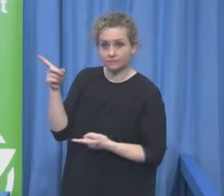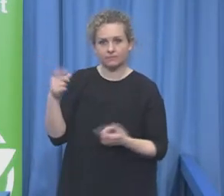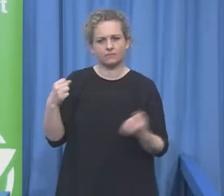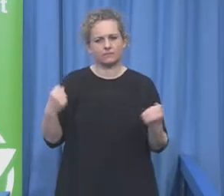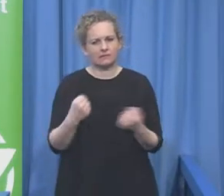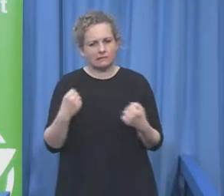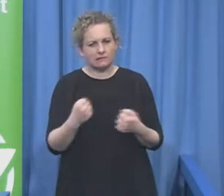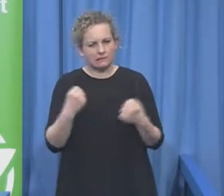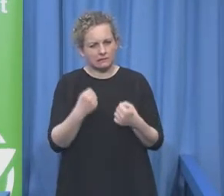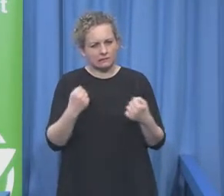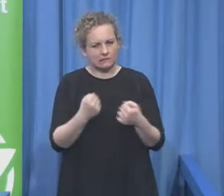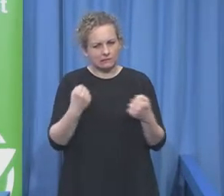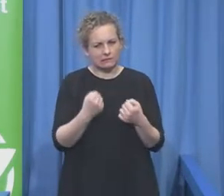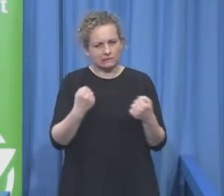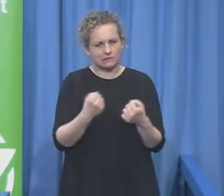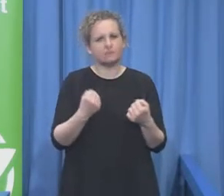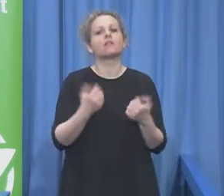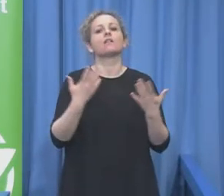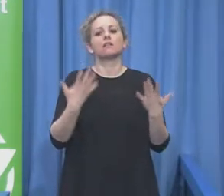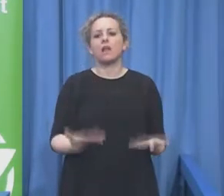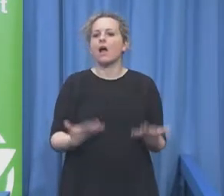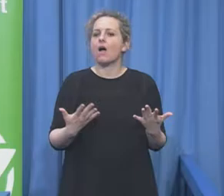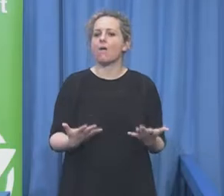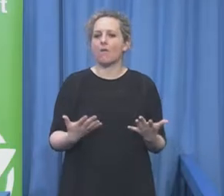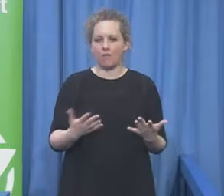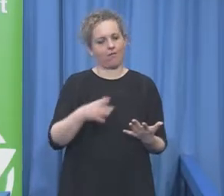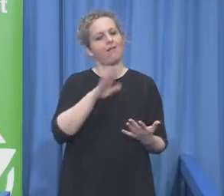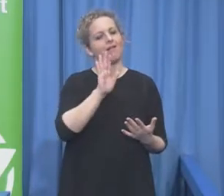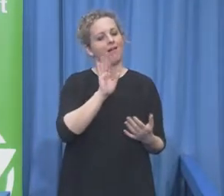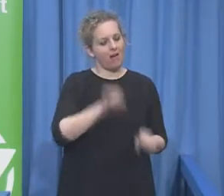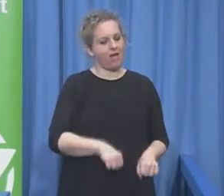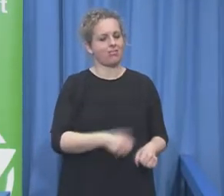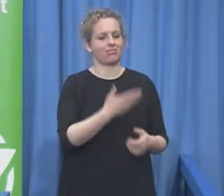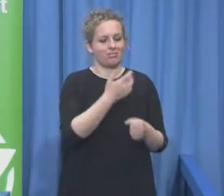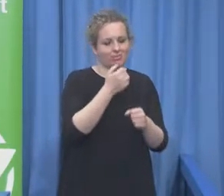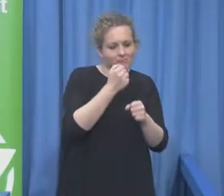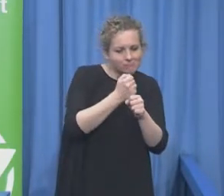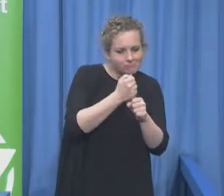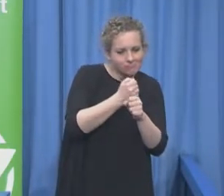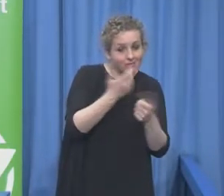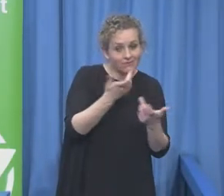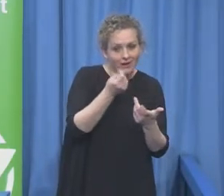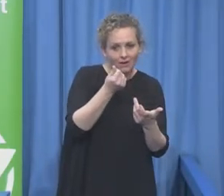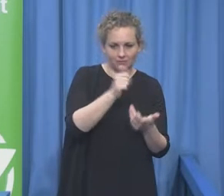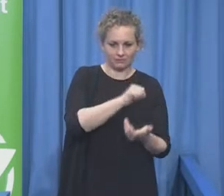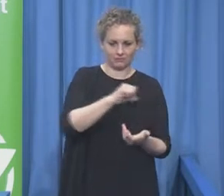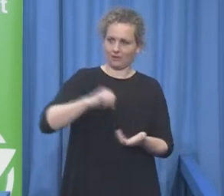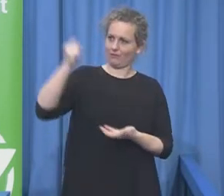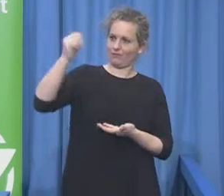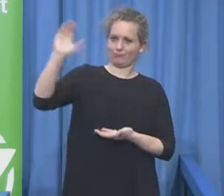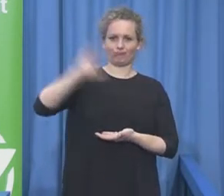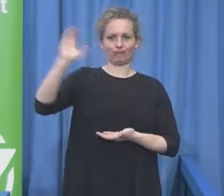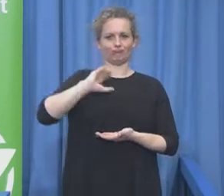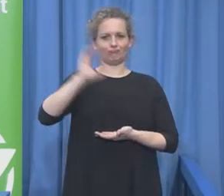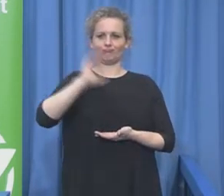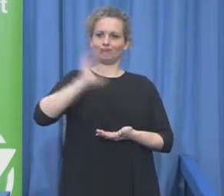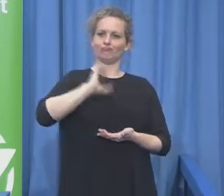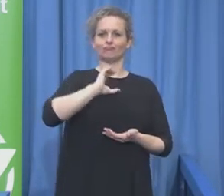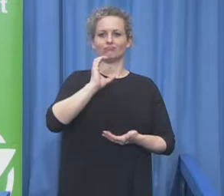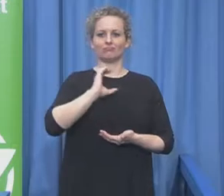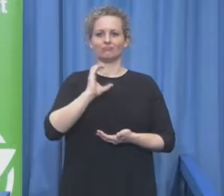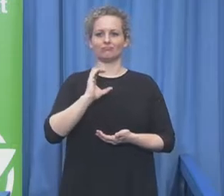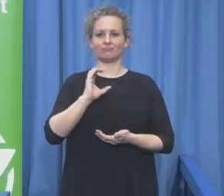family now and supports the entire family. In a recent inclusion summit in Ahmedabad, which is another city in India, she